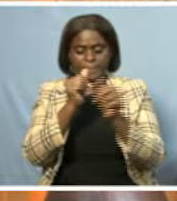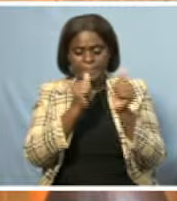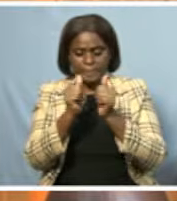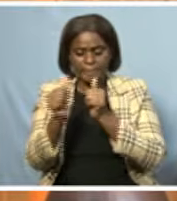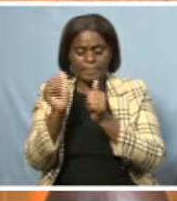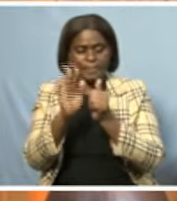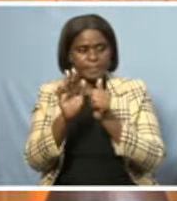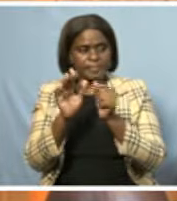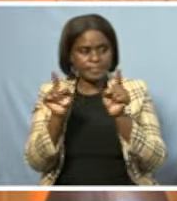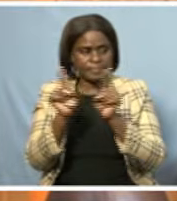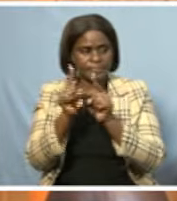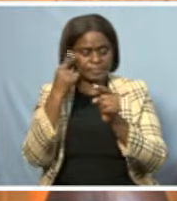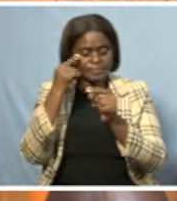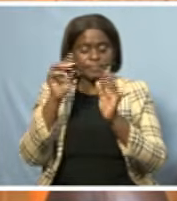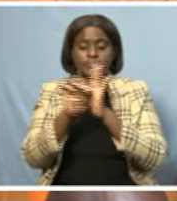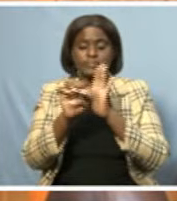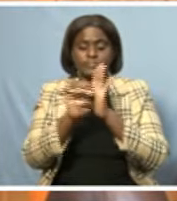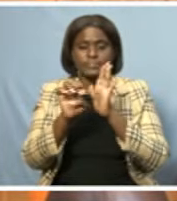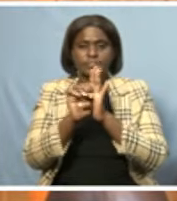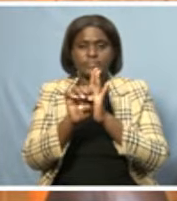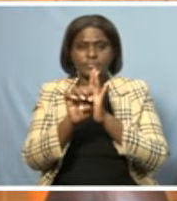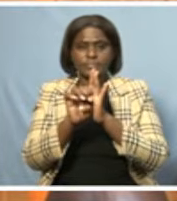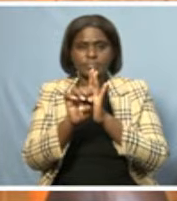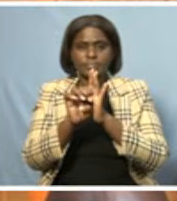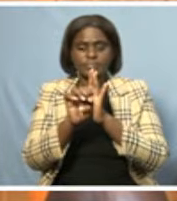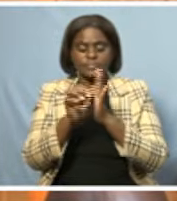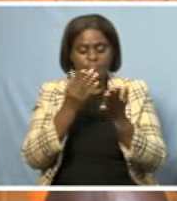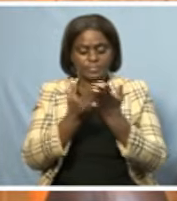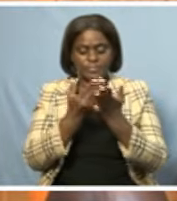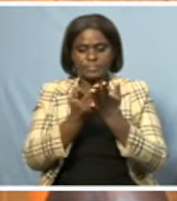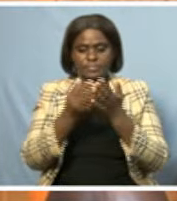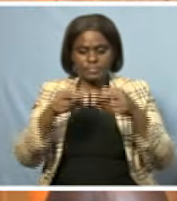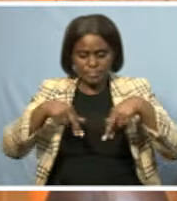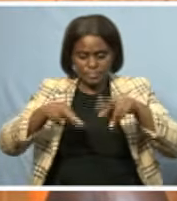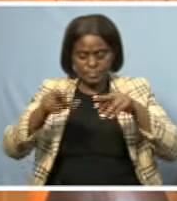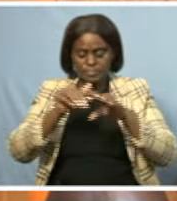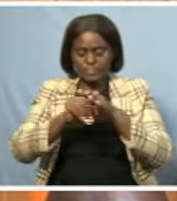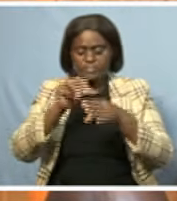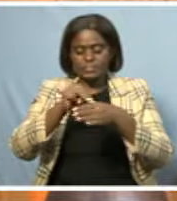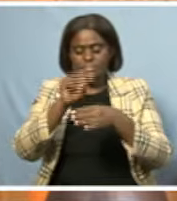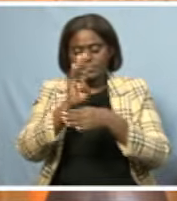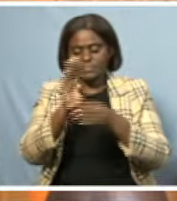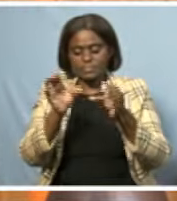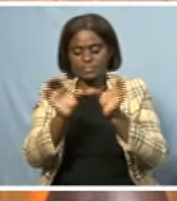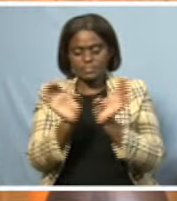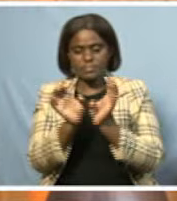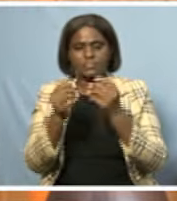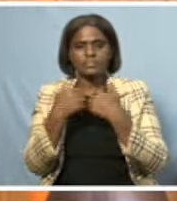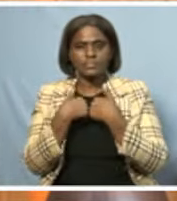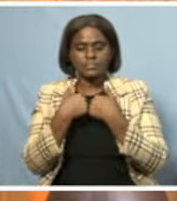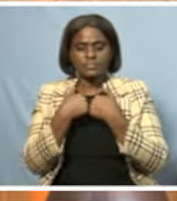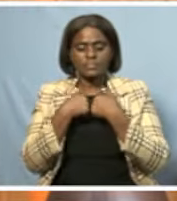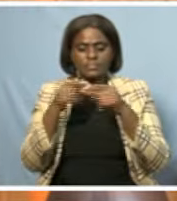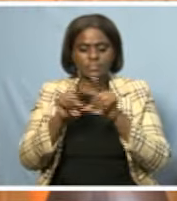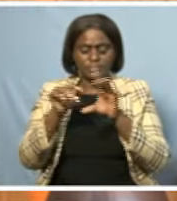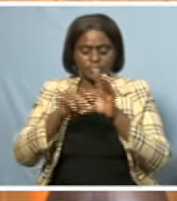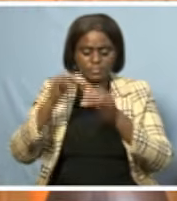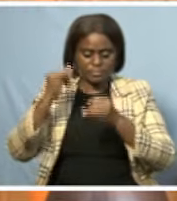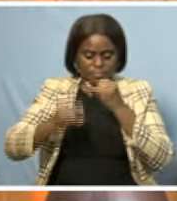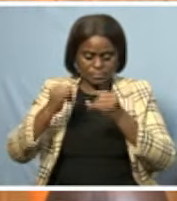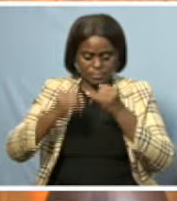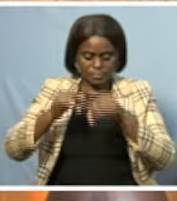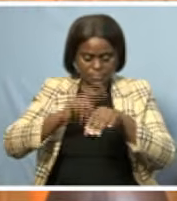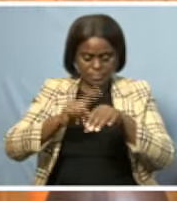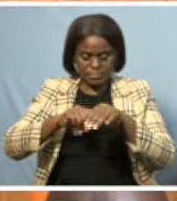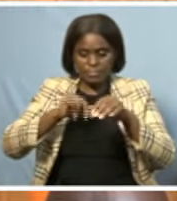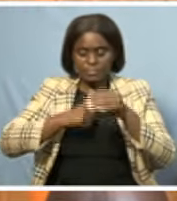activities. For example, on Pemba Road in Mbabara constituency, we have, in the last regime, we